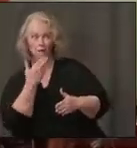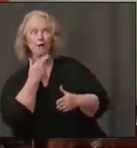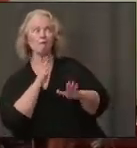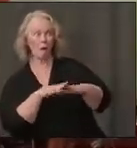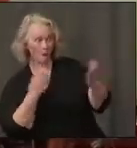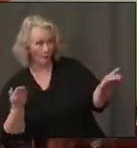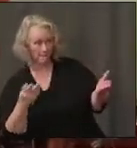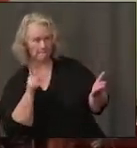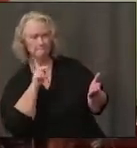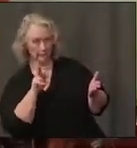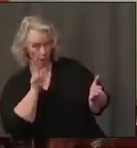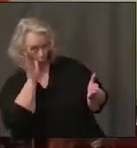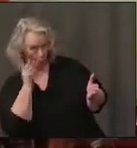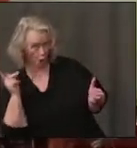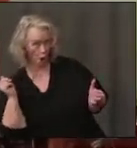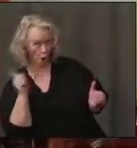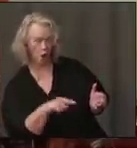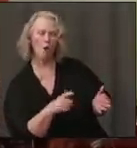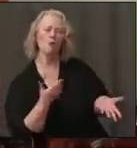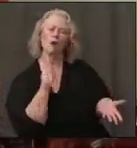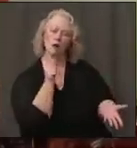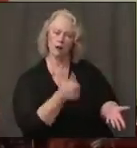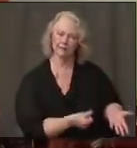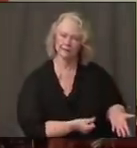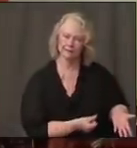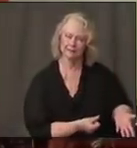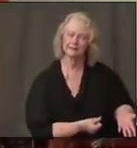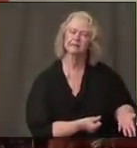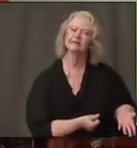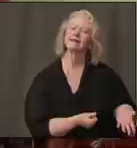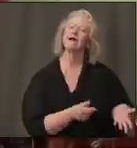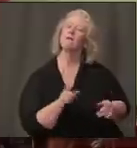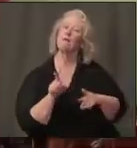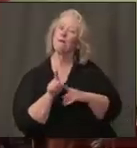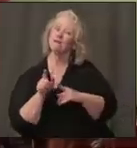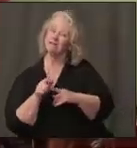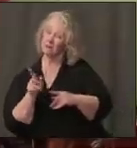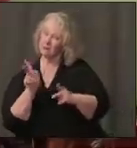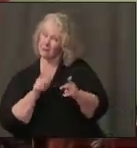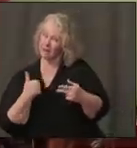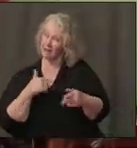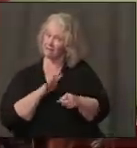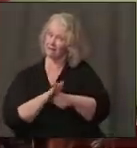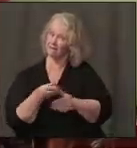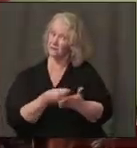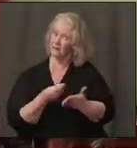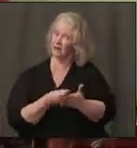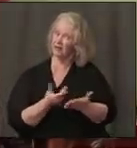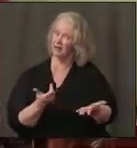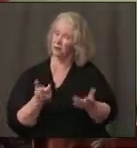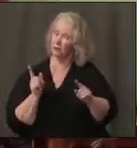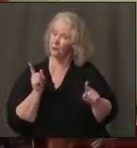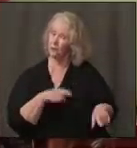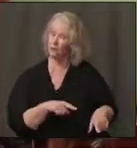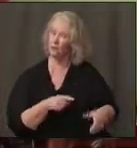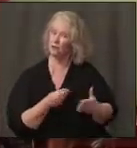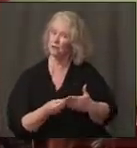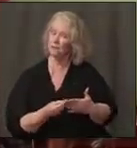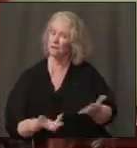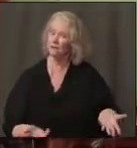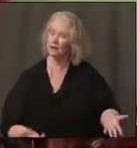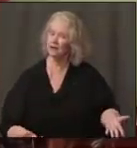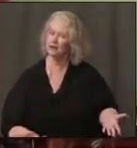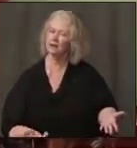And people also have to have the economic wherewithal to go out and shop. And so you have to understand that you